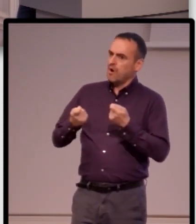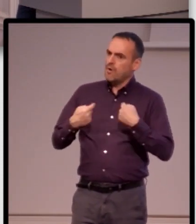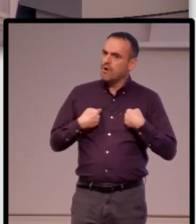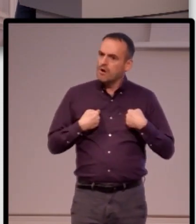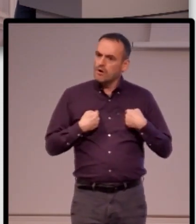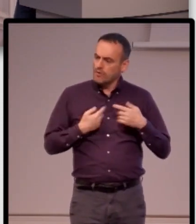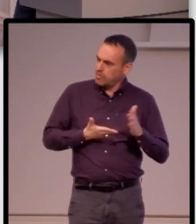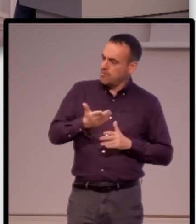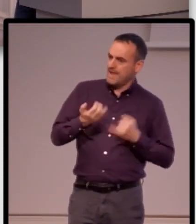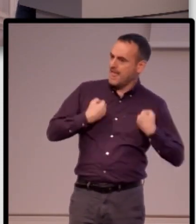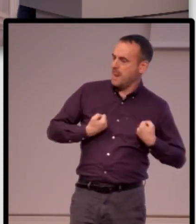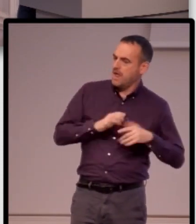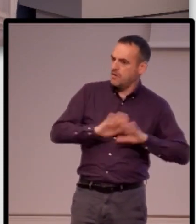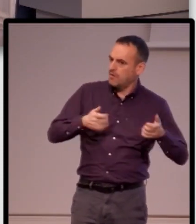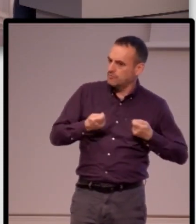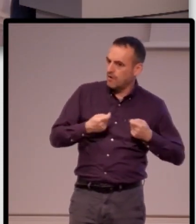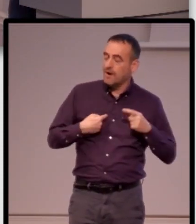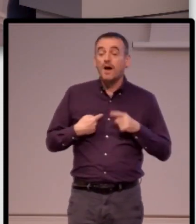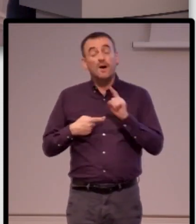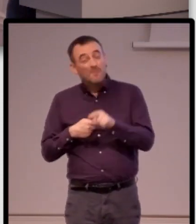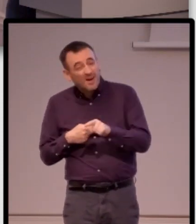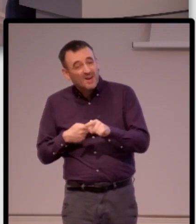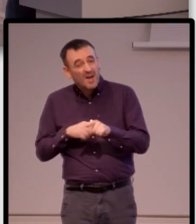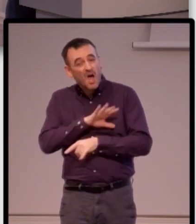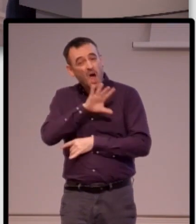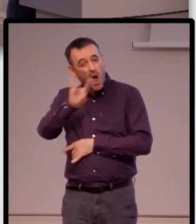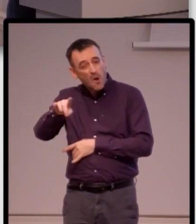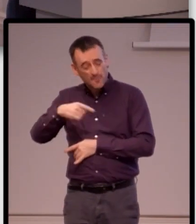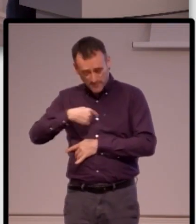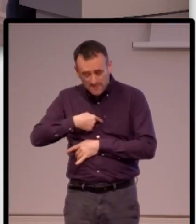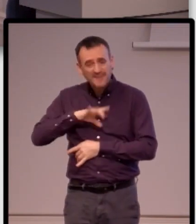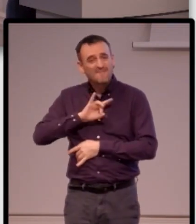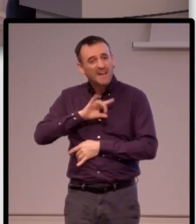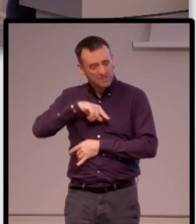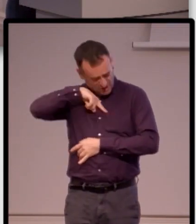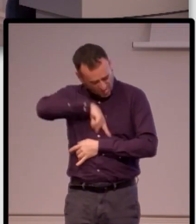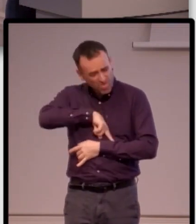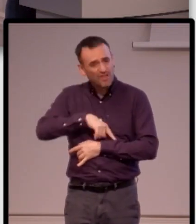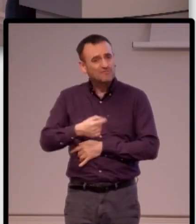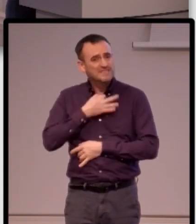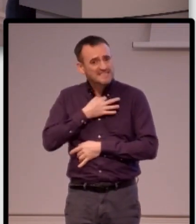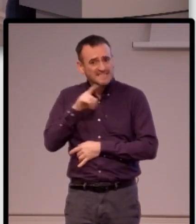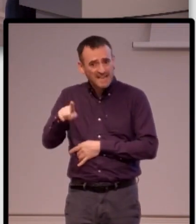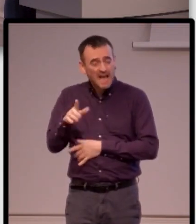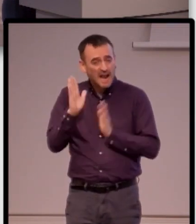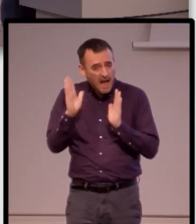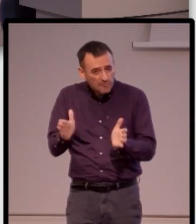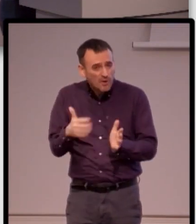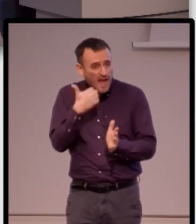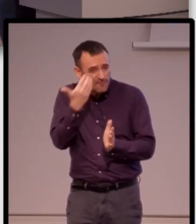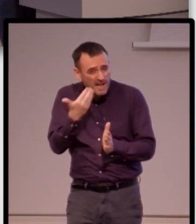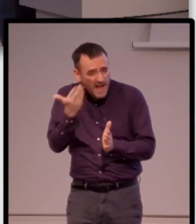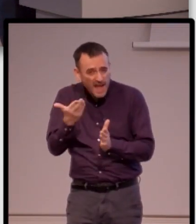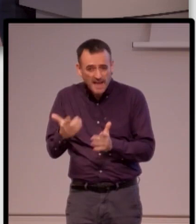none. But they were a huge infection risk, and so their care could be quite a daunting task. They demand strict adherence to